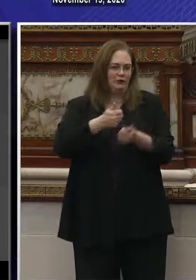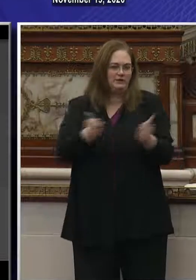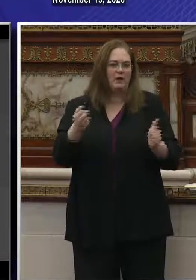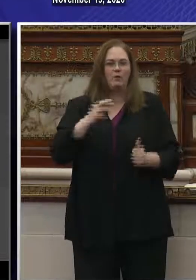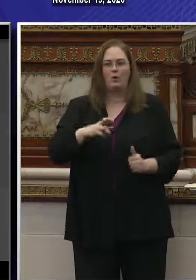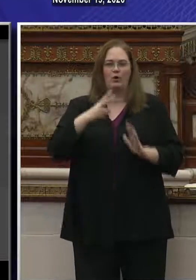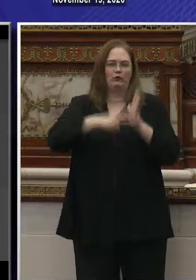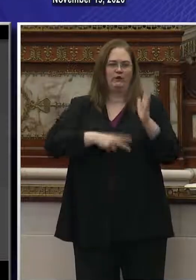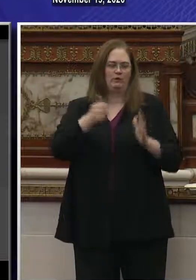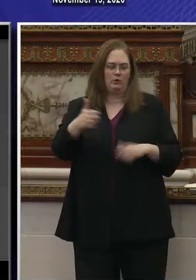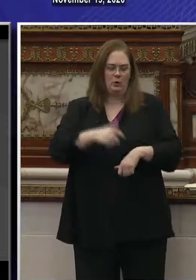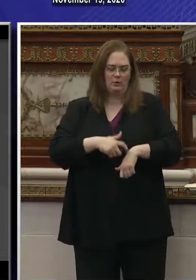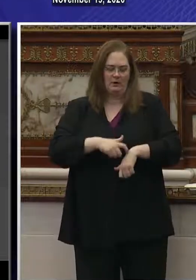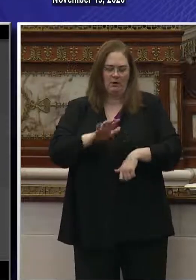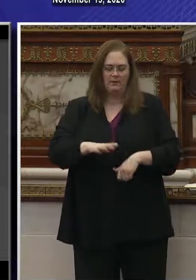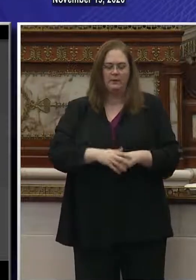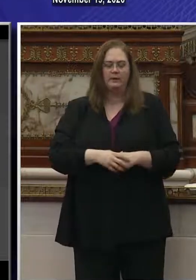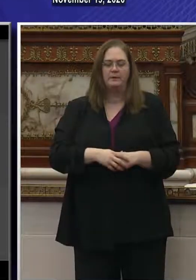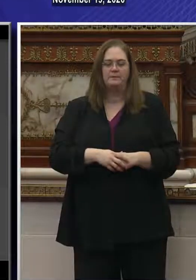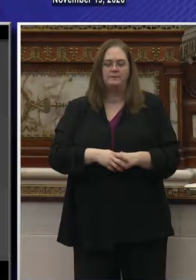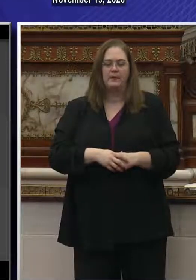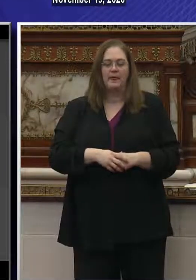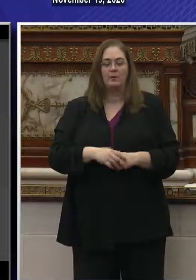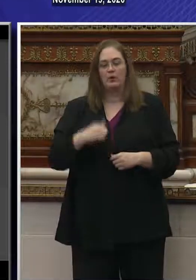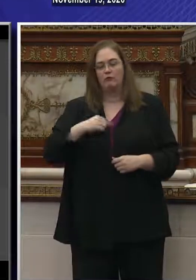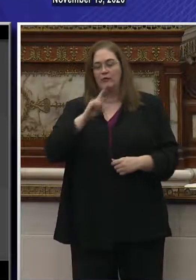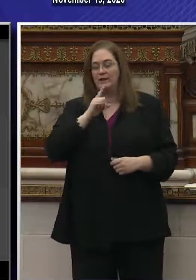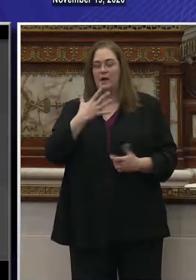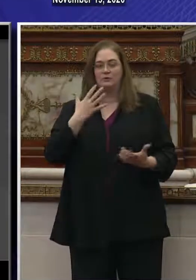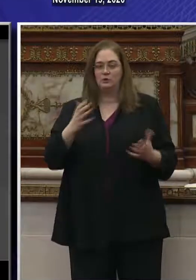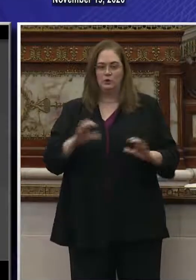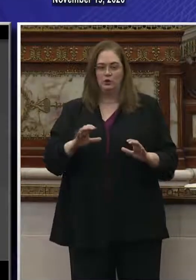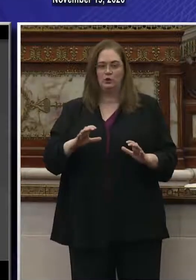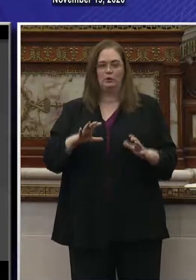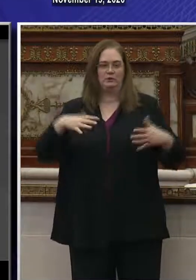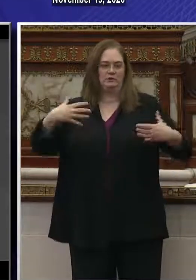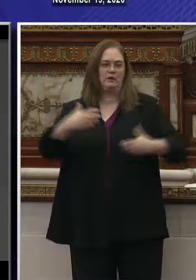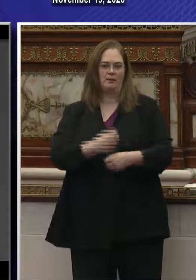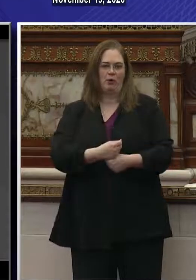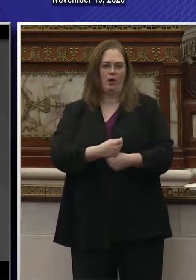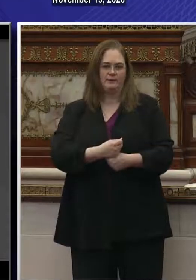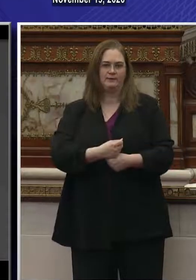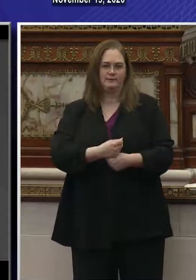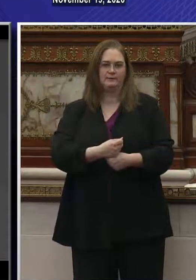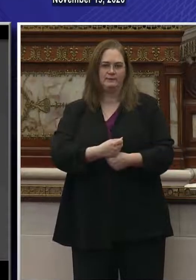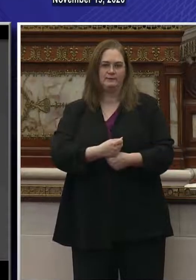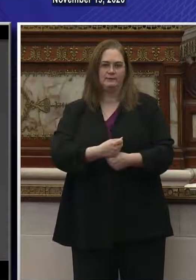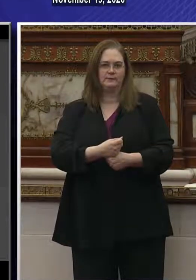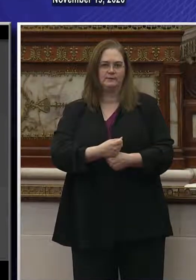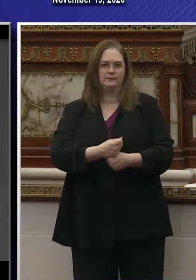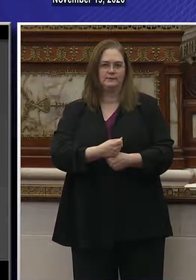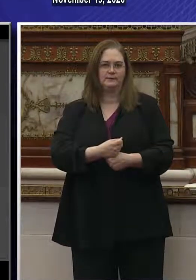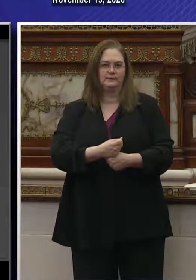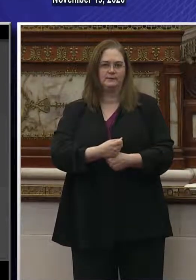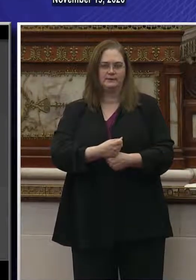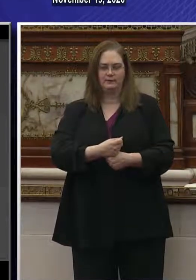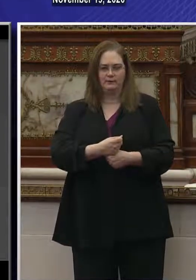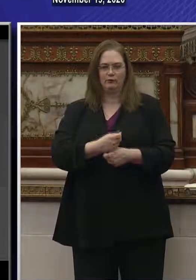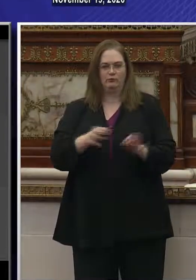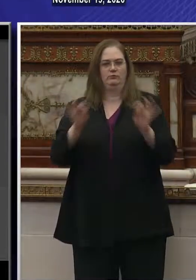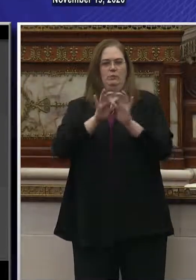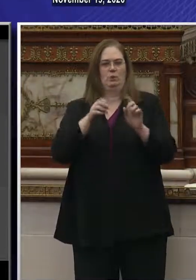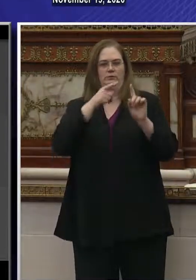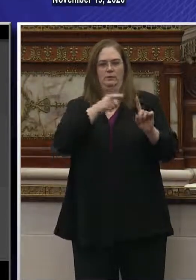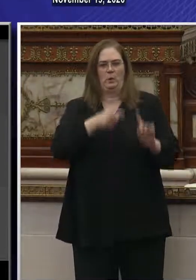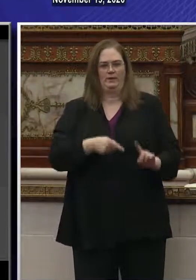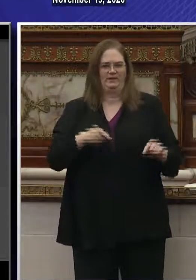or can read it on your own time. What I'm really just going to do is summarize the salient points of